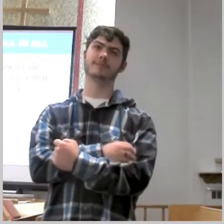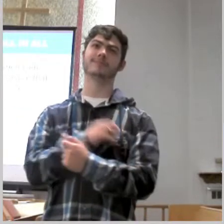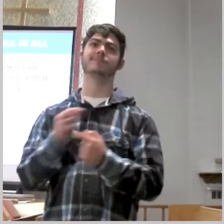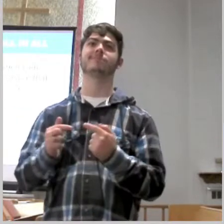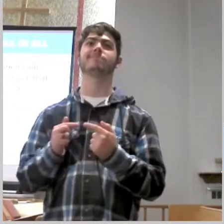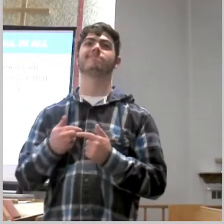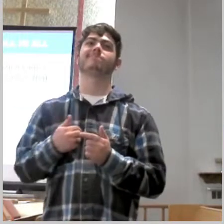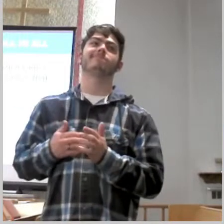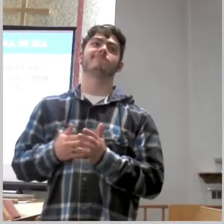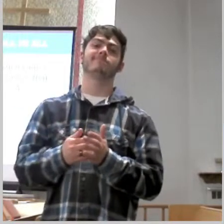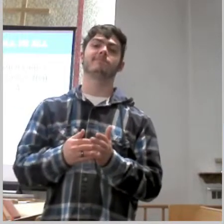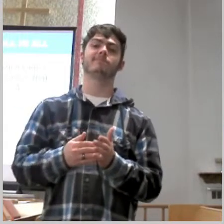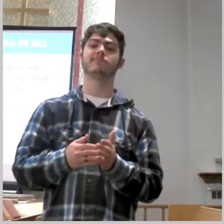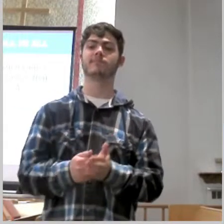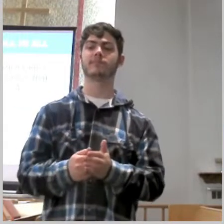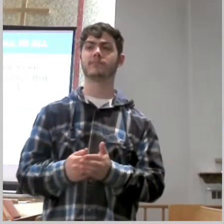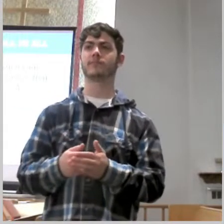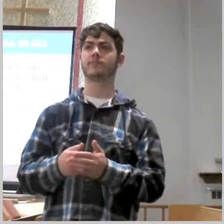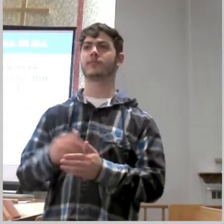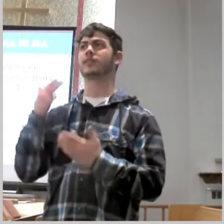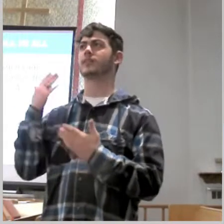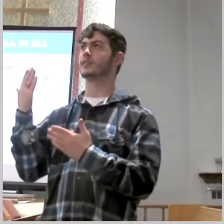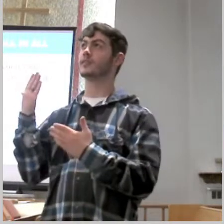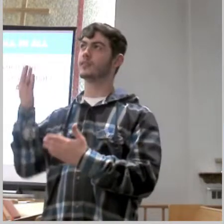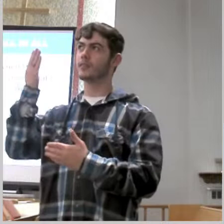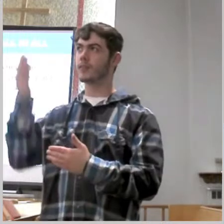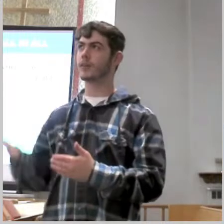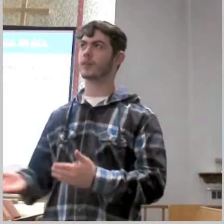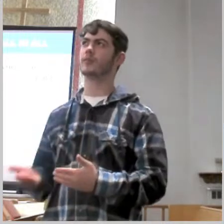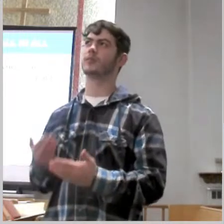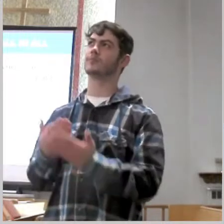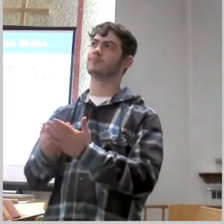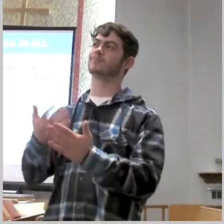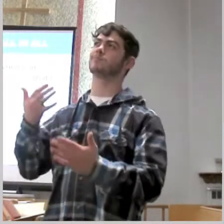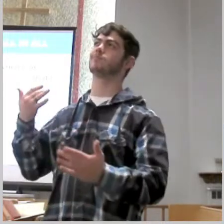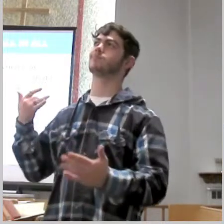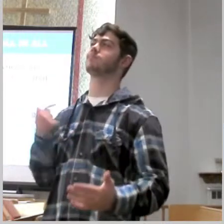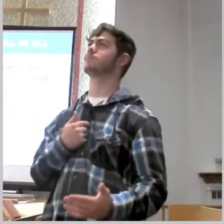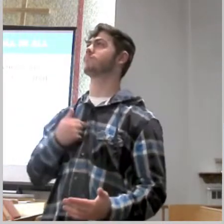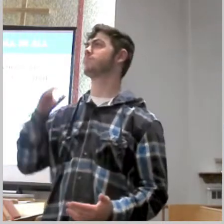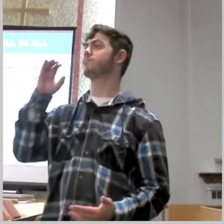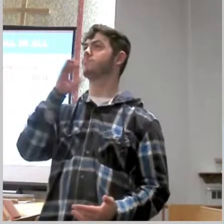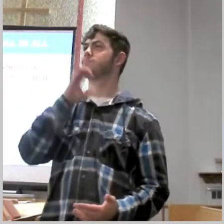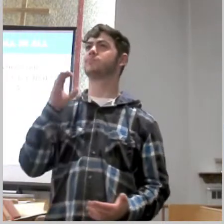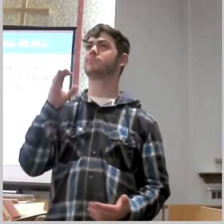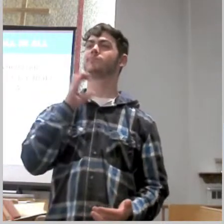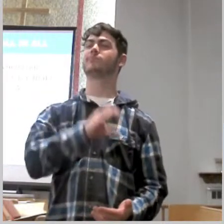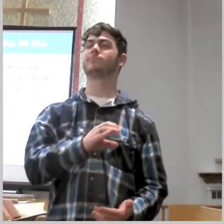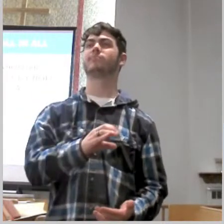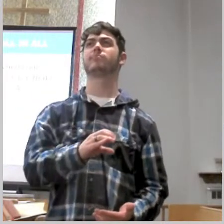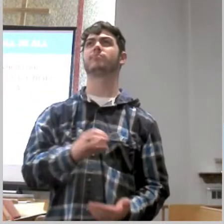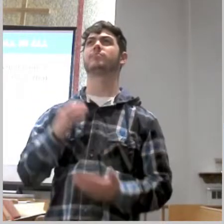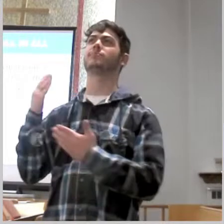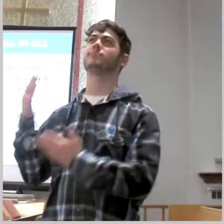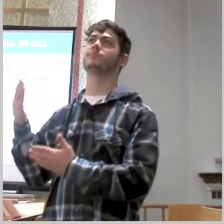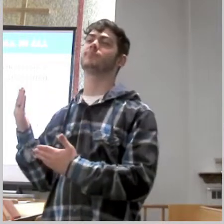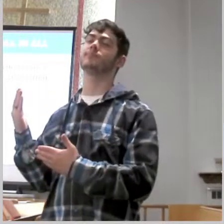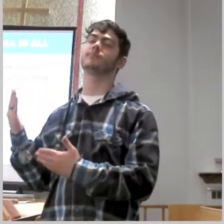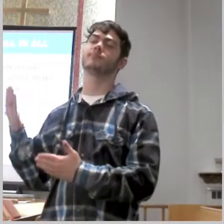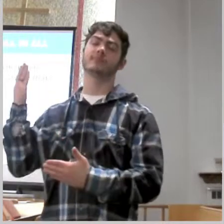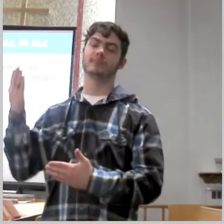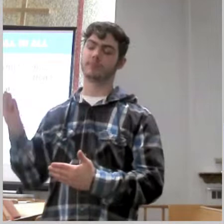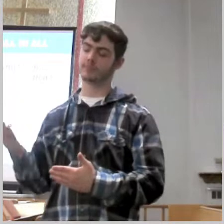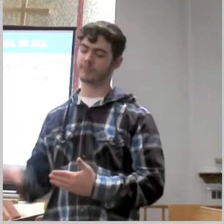am weak. You are the treasure that I seek. You are my